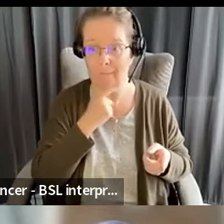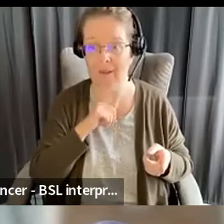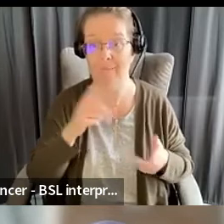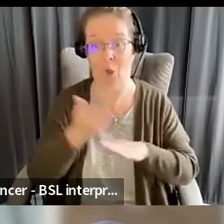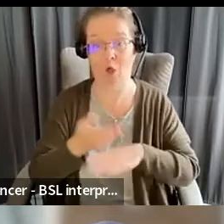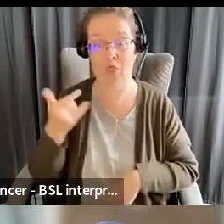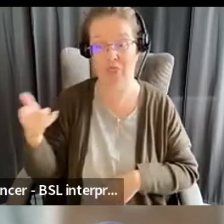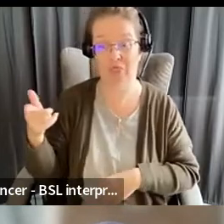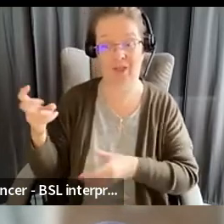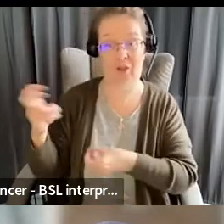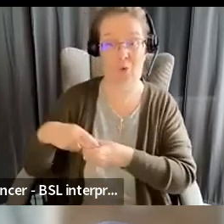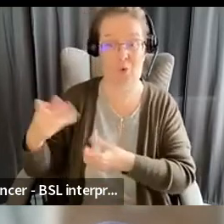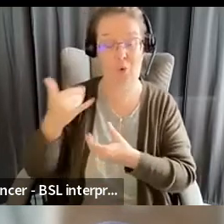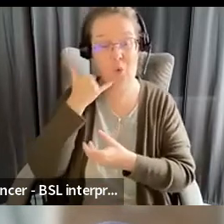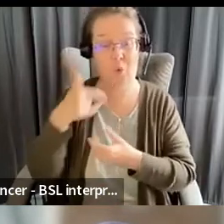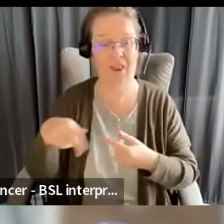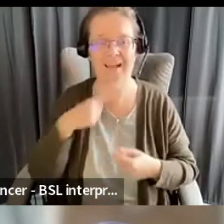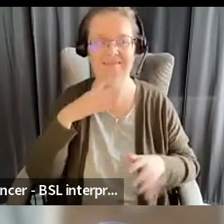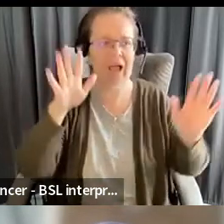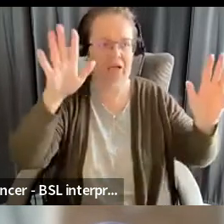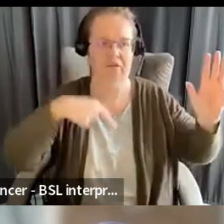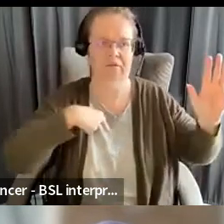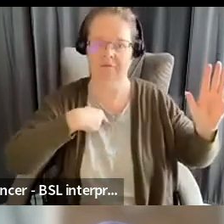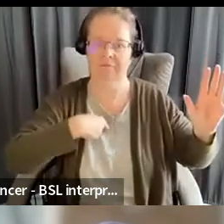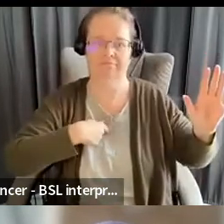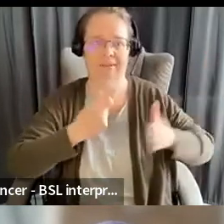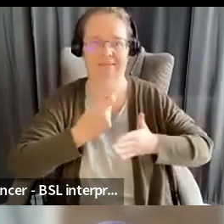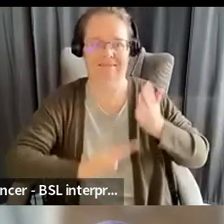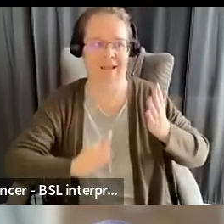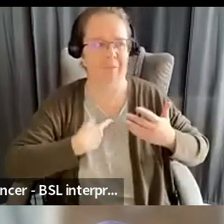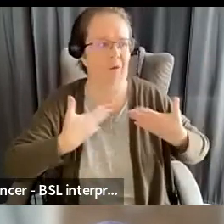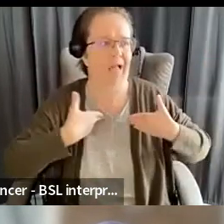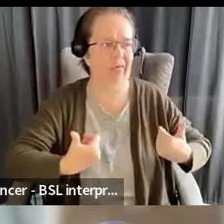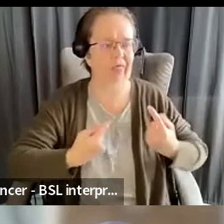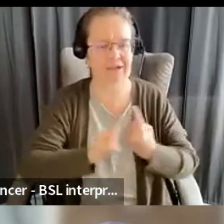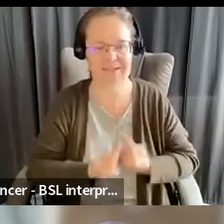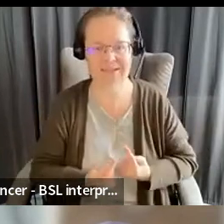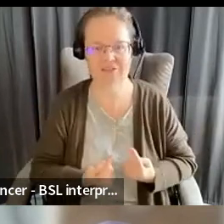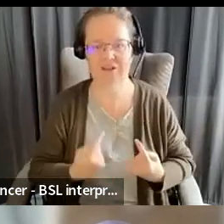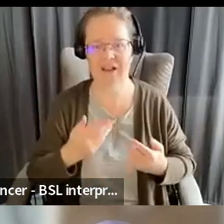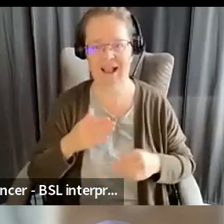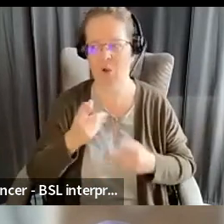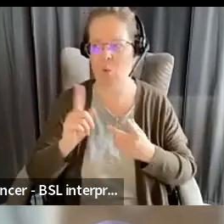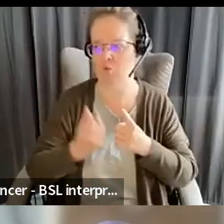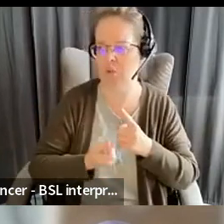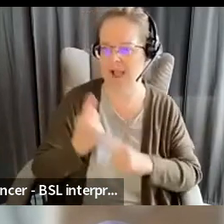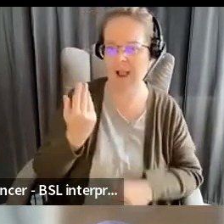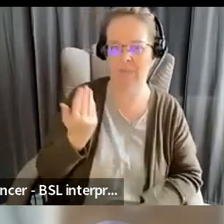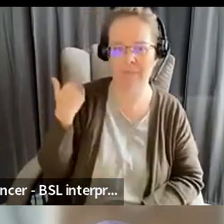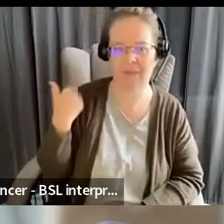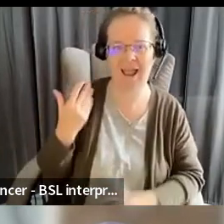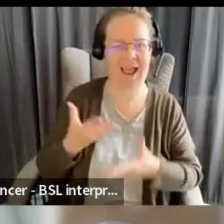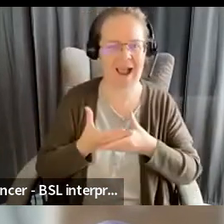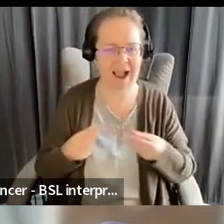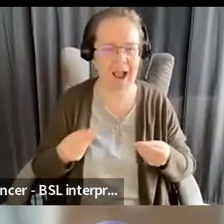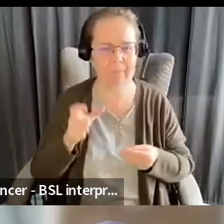today concerned that because of their disability, because of their health condition, because of anything that's happened in the past or a gap on their